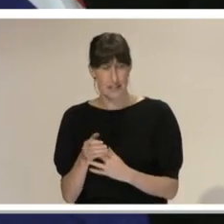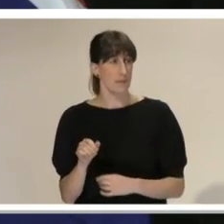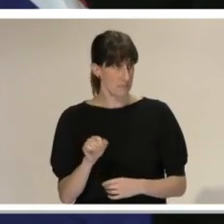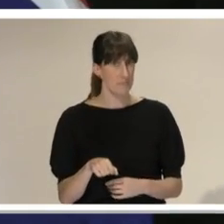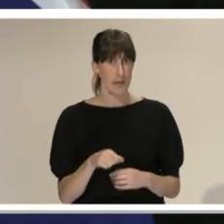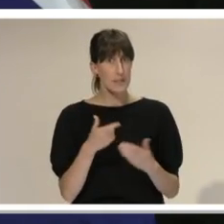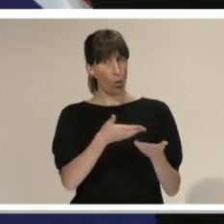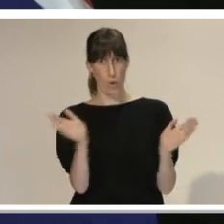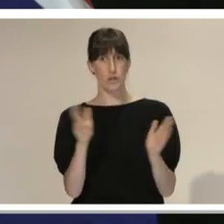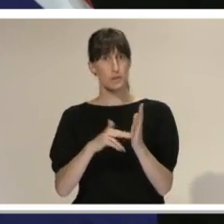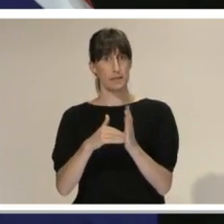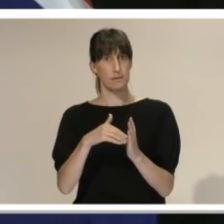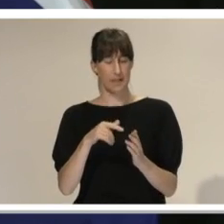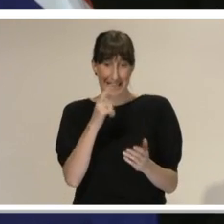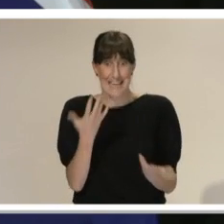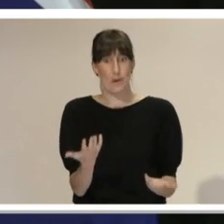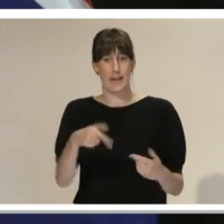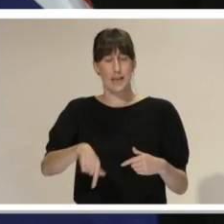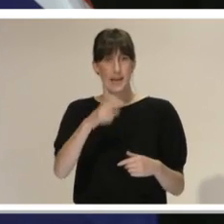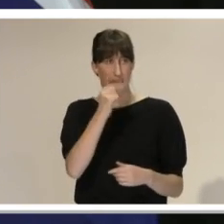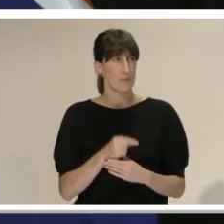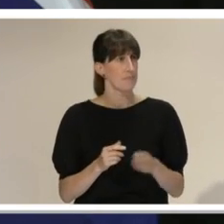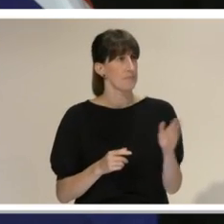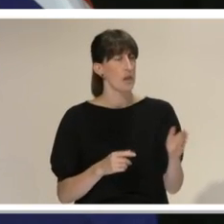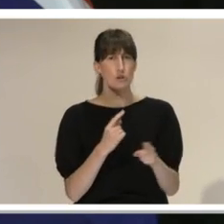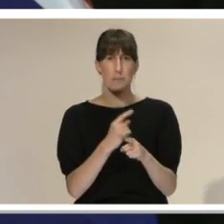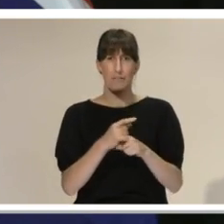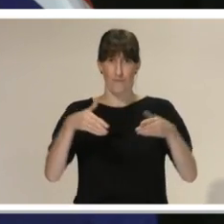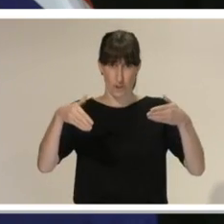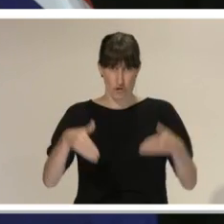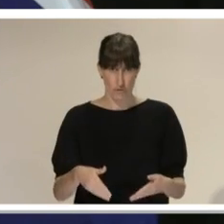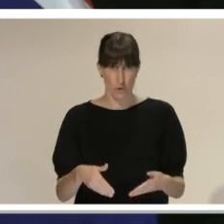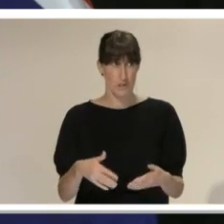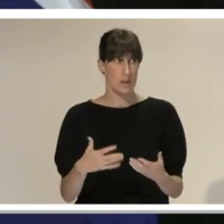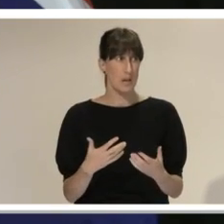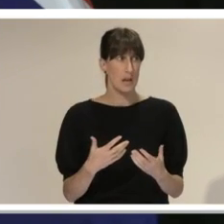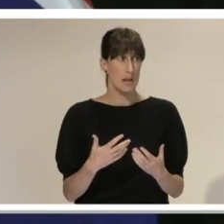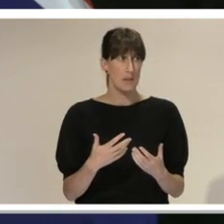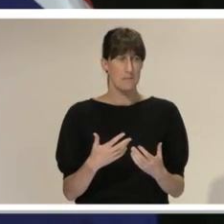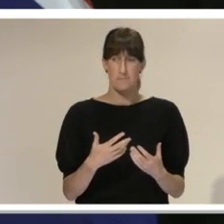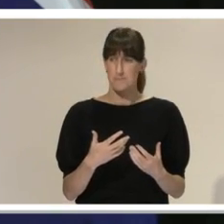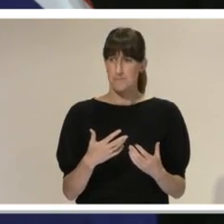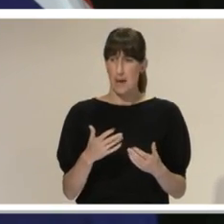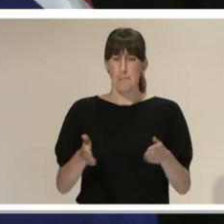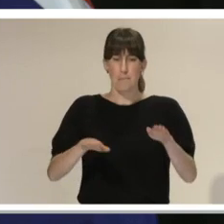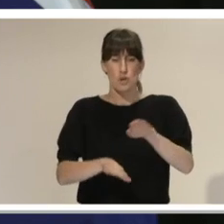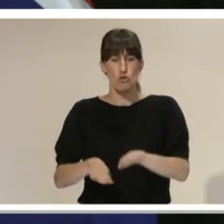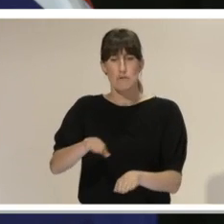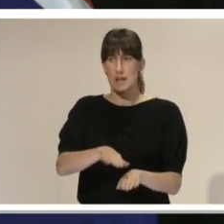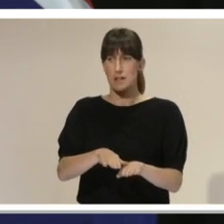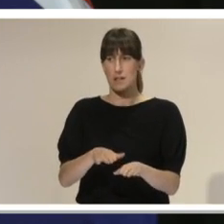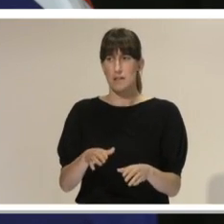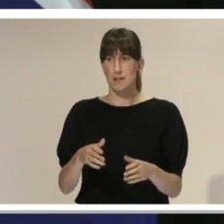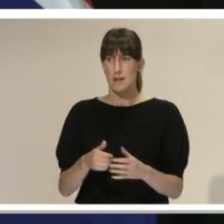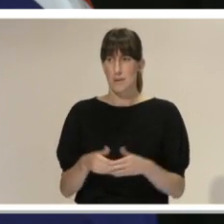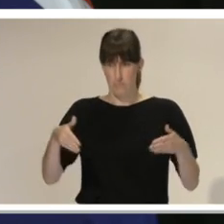because they haven't been able to go and farewell their loved one under level 4 who died just before the lockdown. Yes, obviously there have been burials, and those are now able